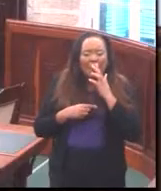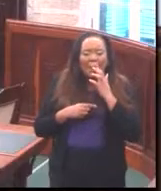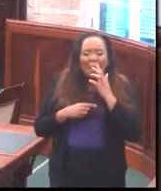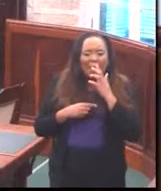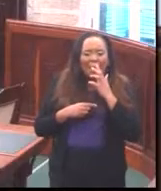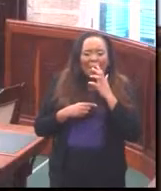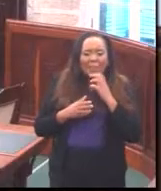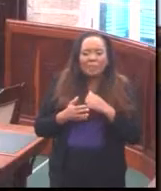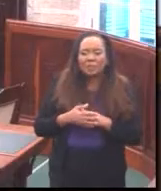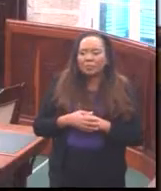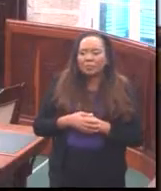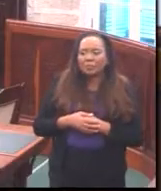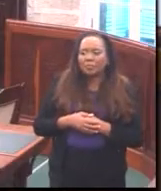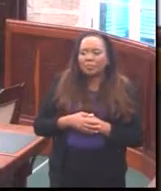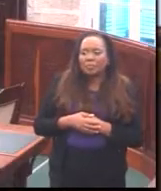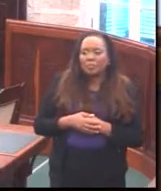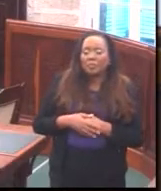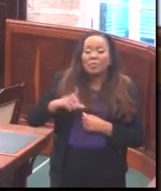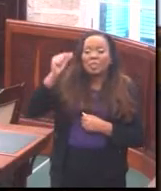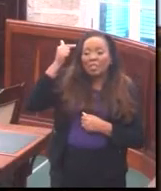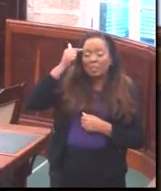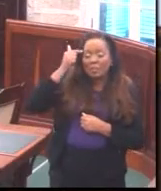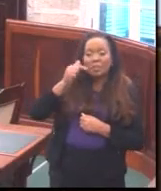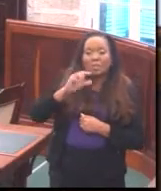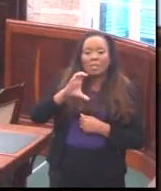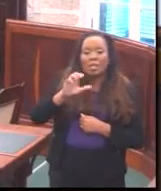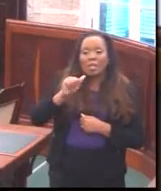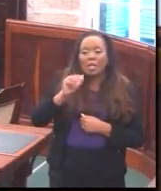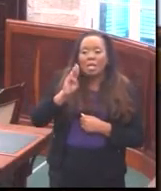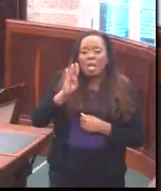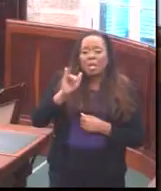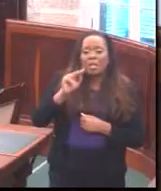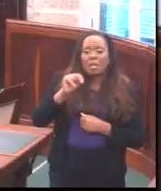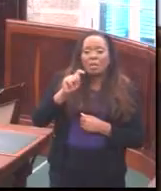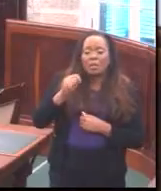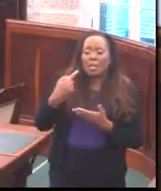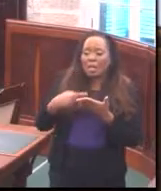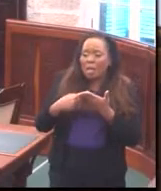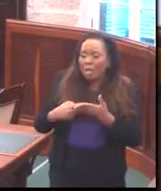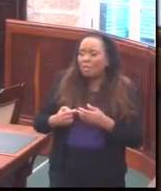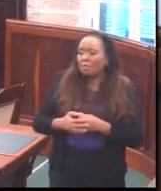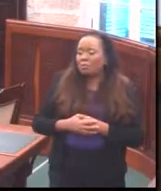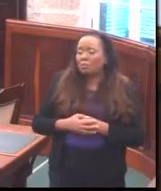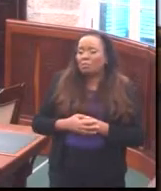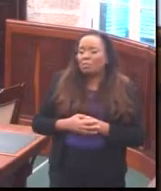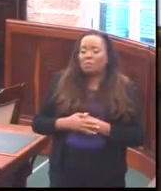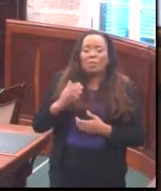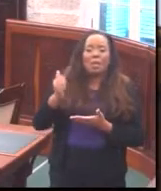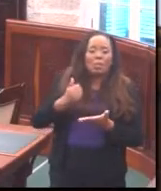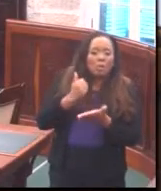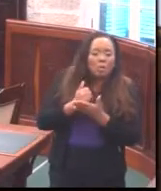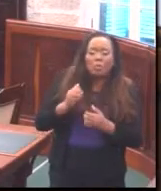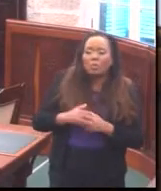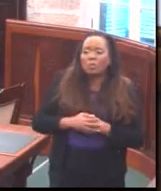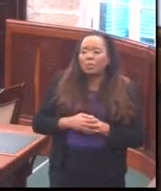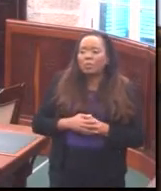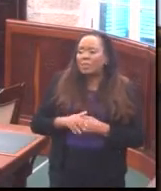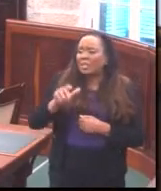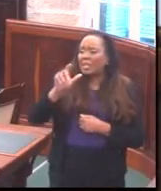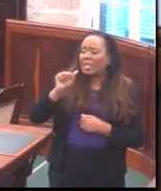in respect of which a cabinet gave approval, in respect of which a learned attorney general certified